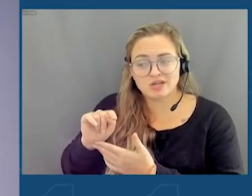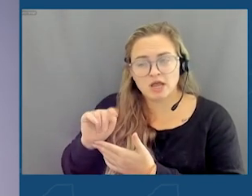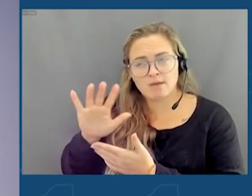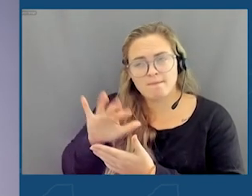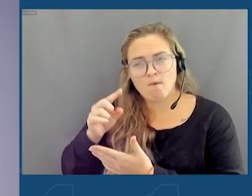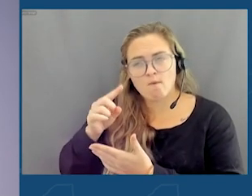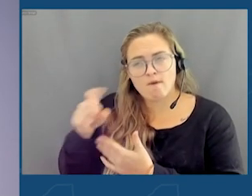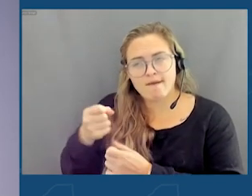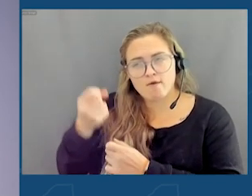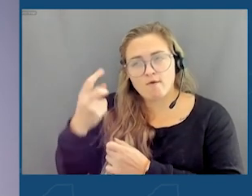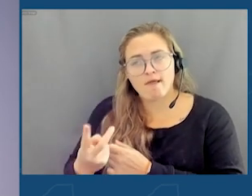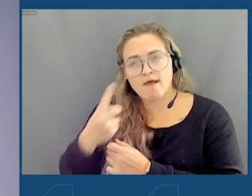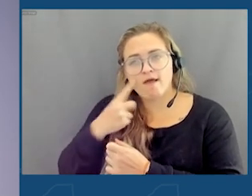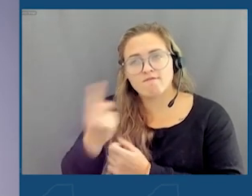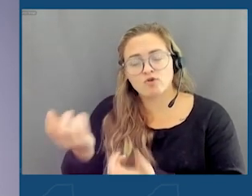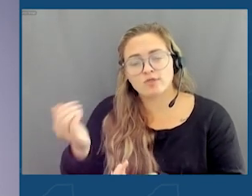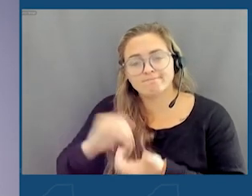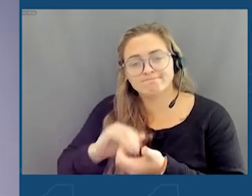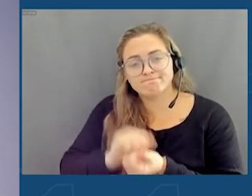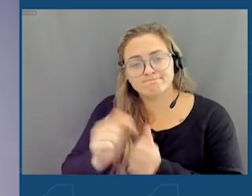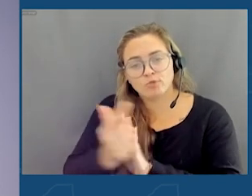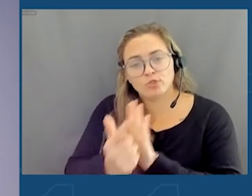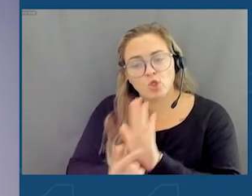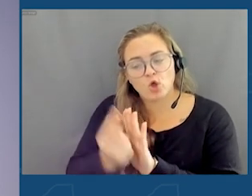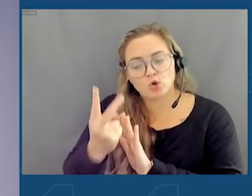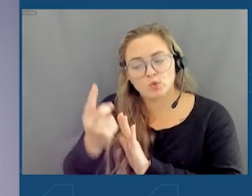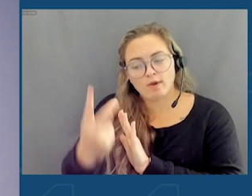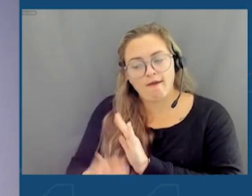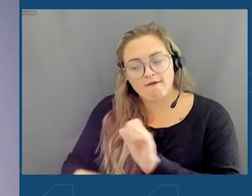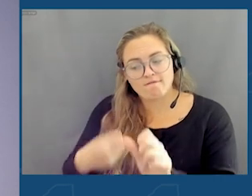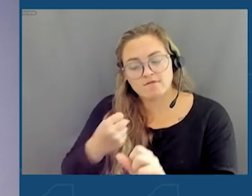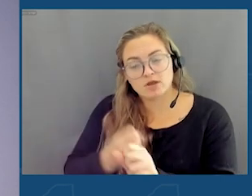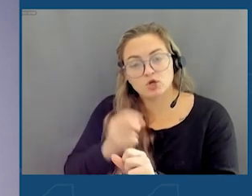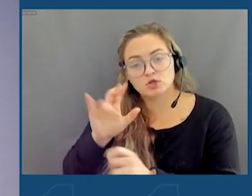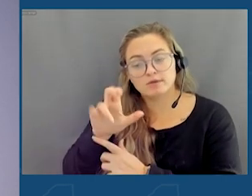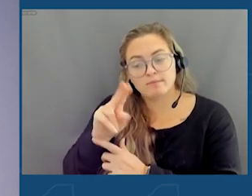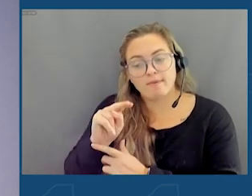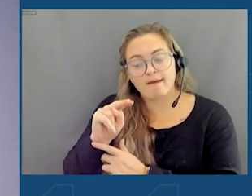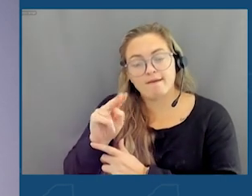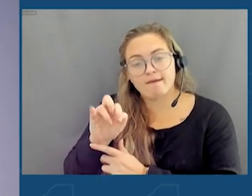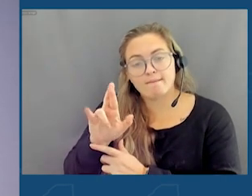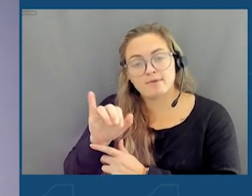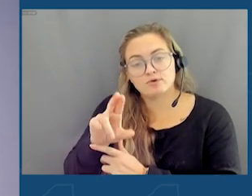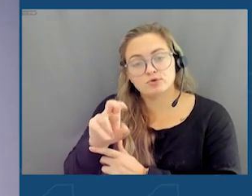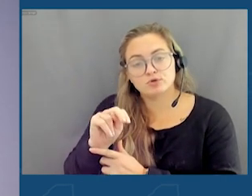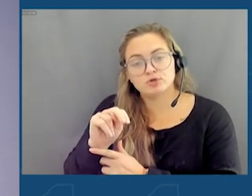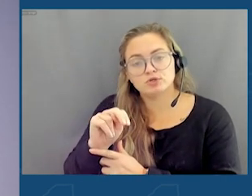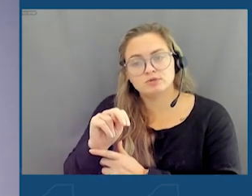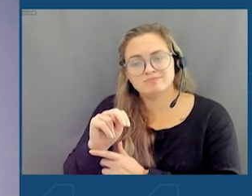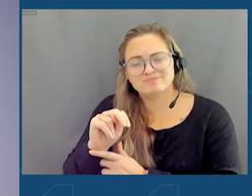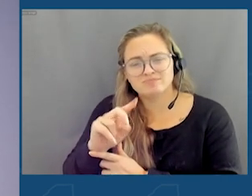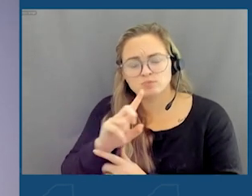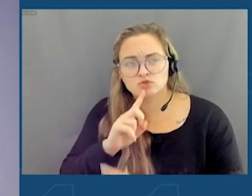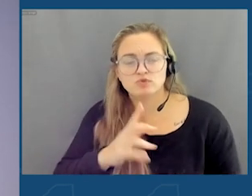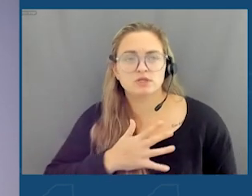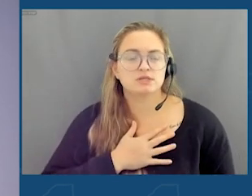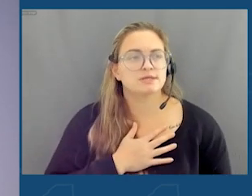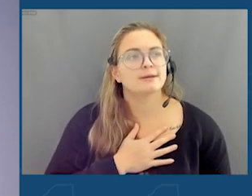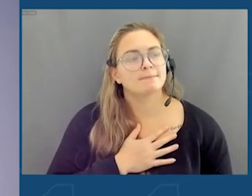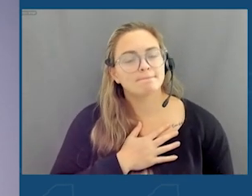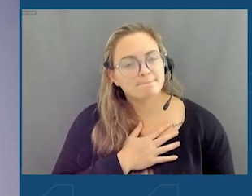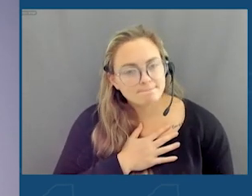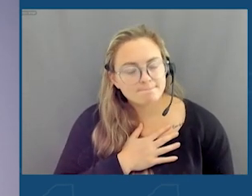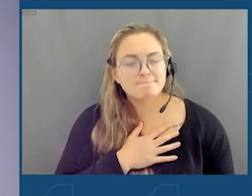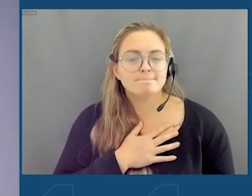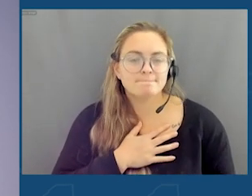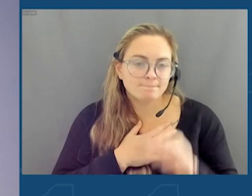for the bipartisan infrastructure law, 2.5 years into the Biden administration, what's so heartening to me